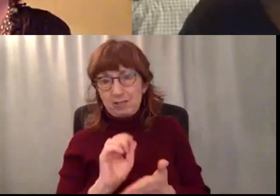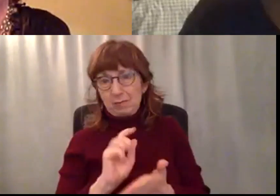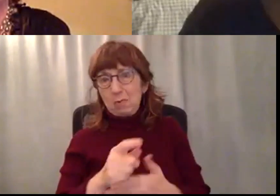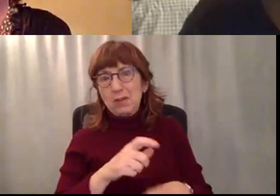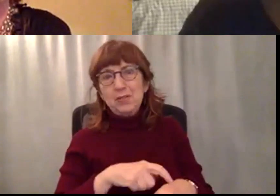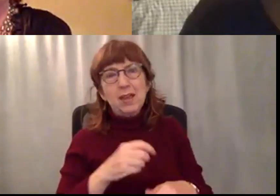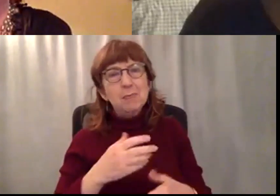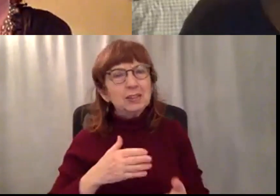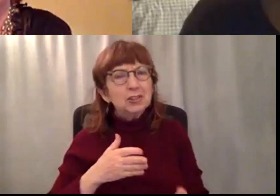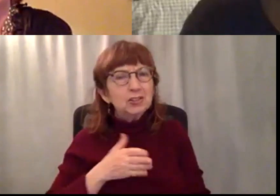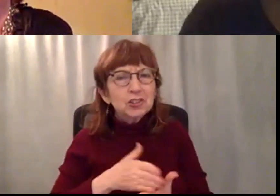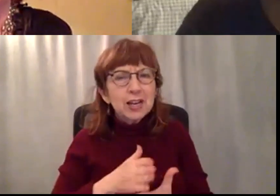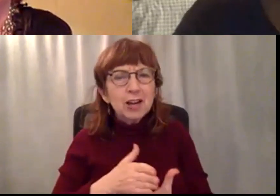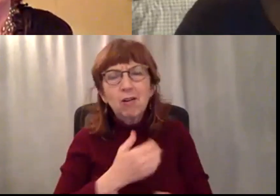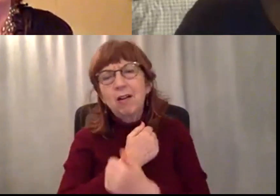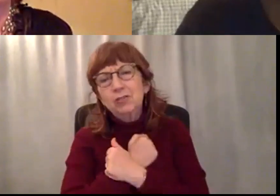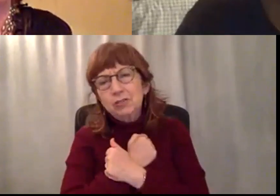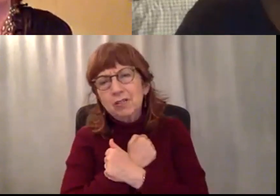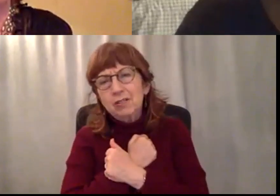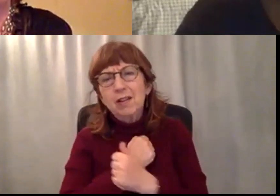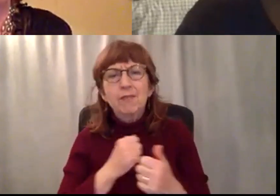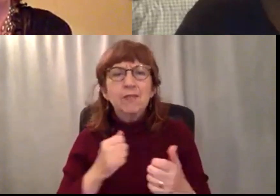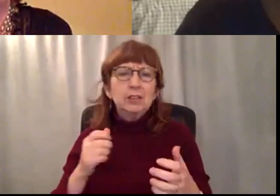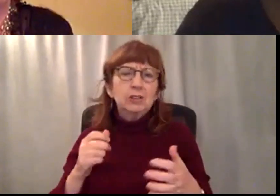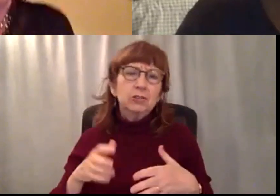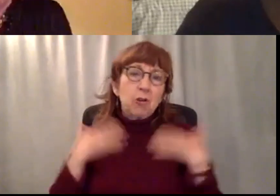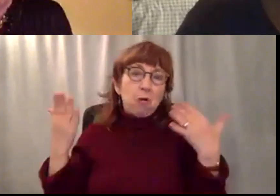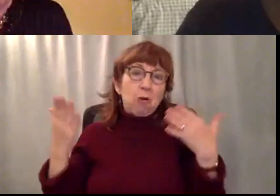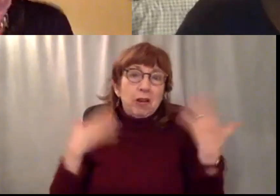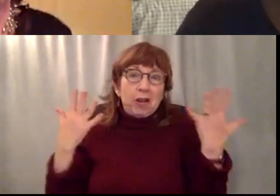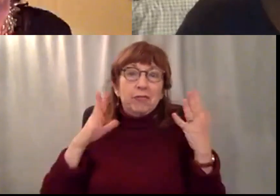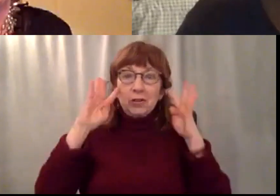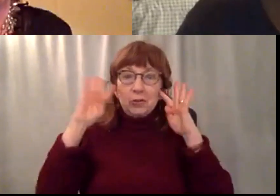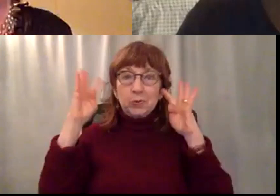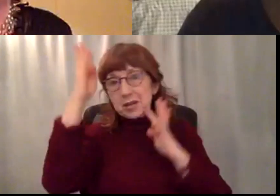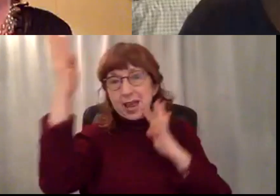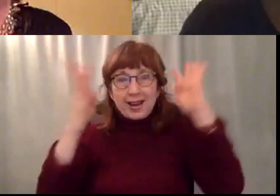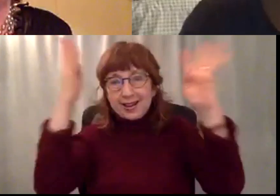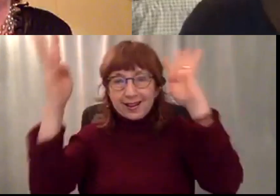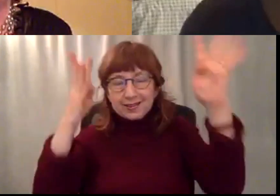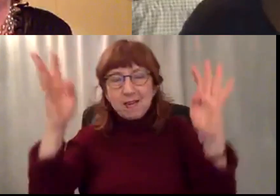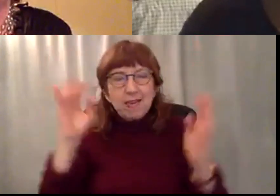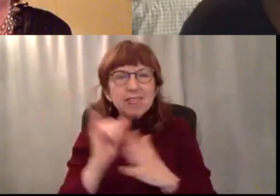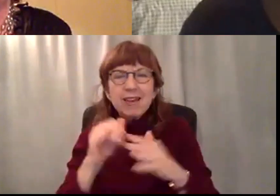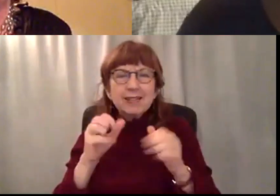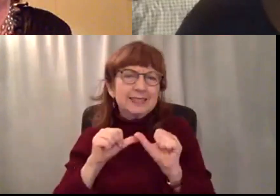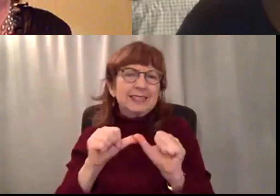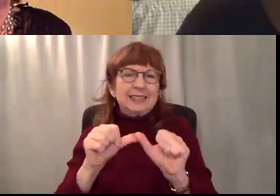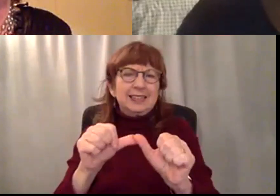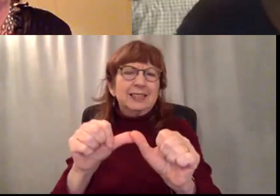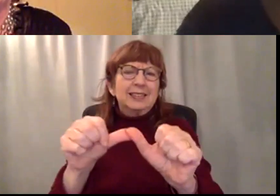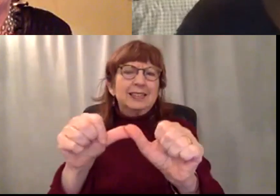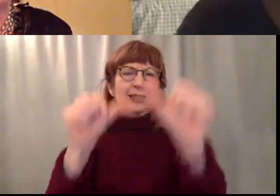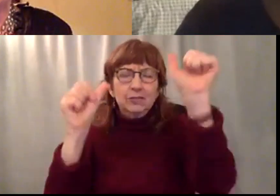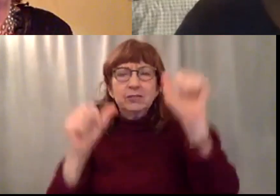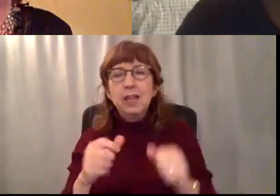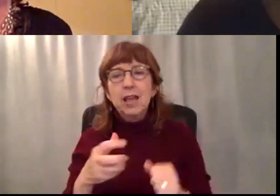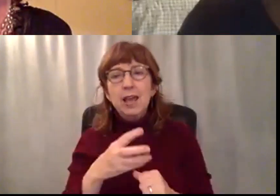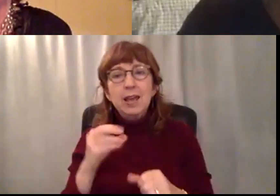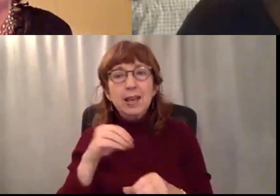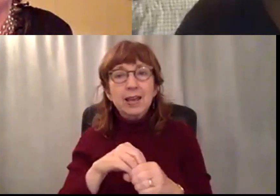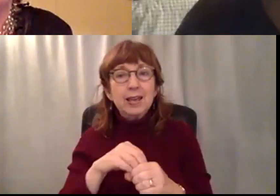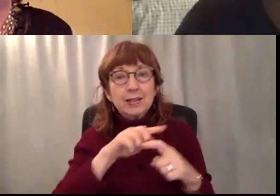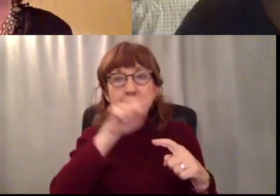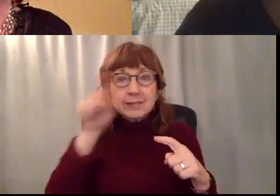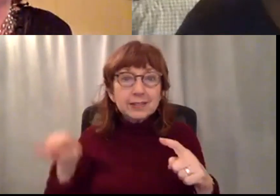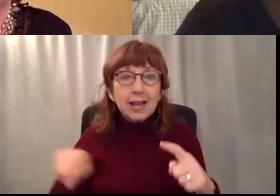this joy and love of creating. And I feel like that's something that just continues on and on in a